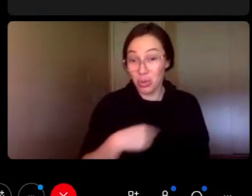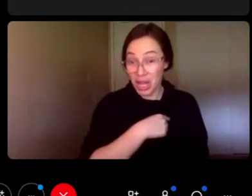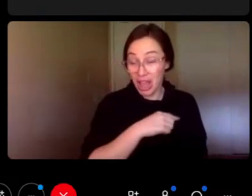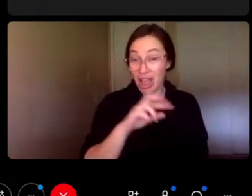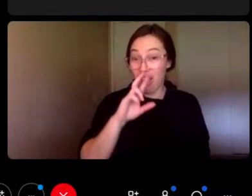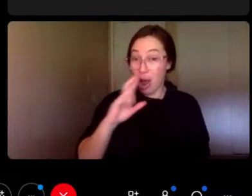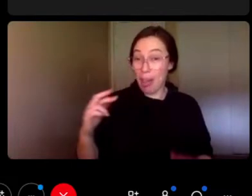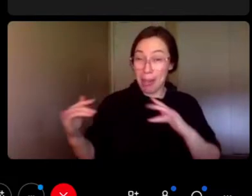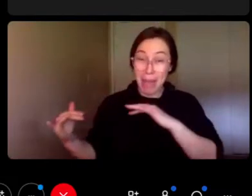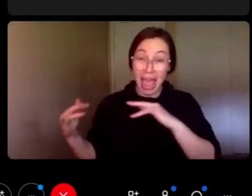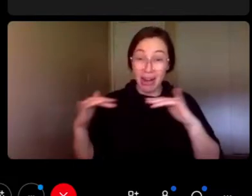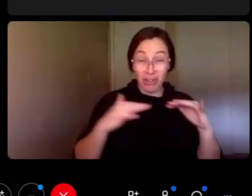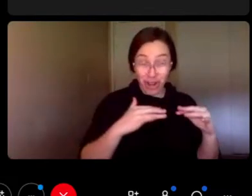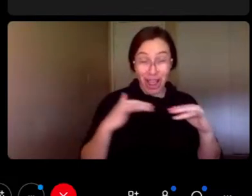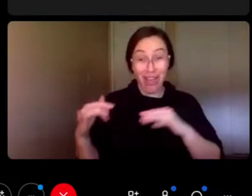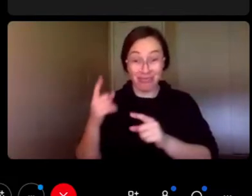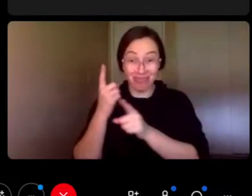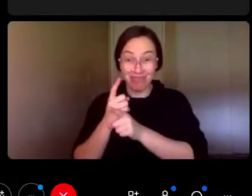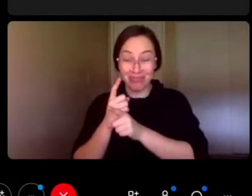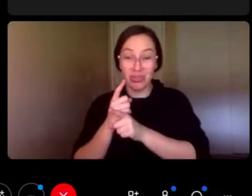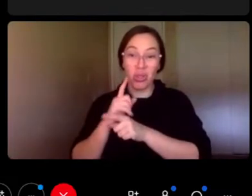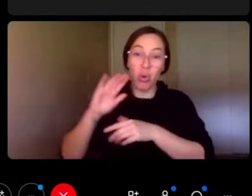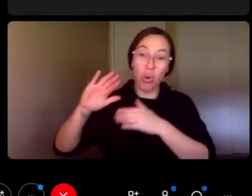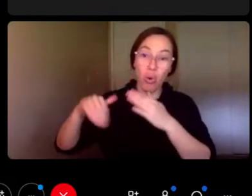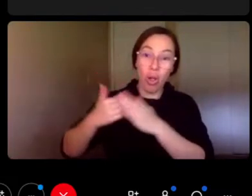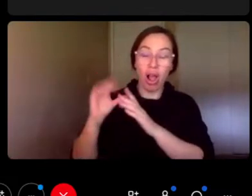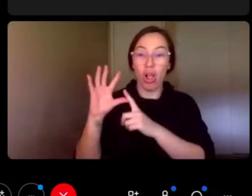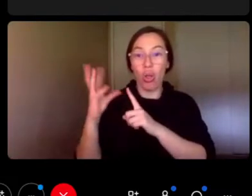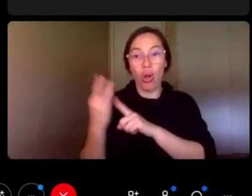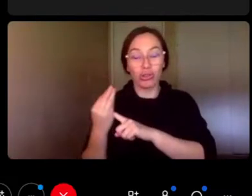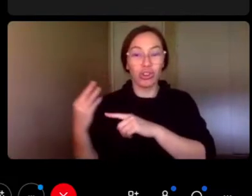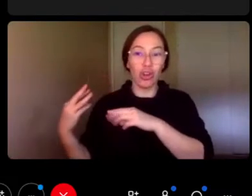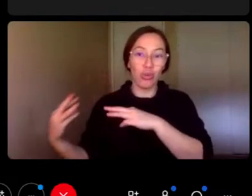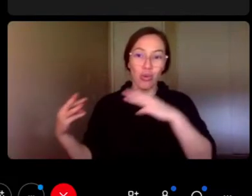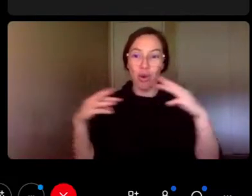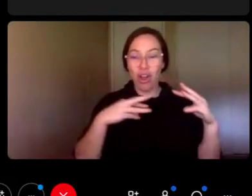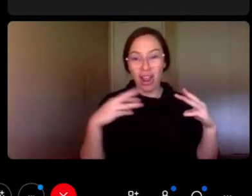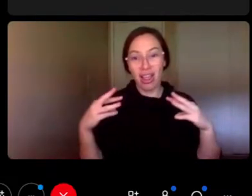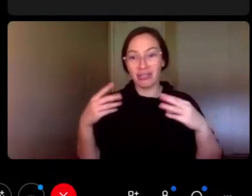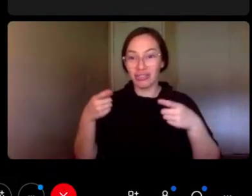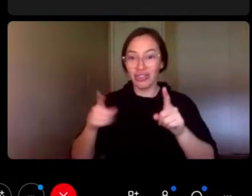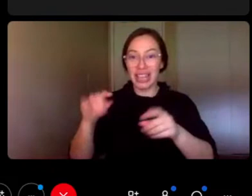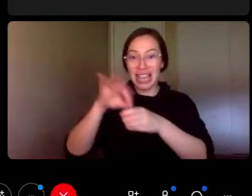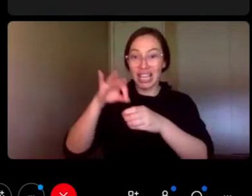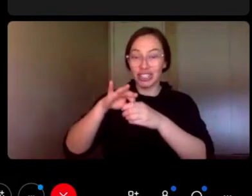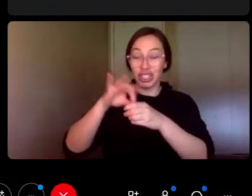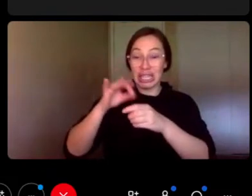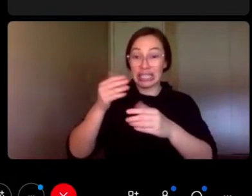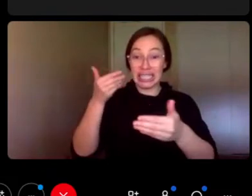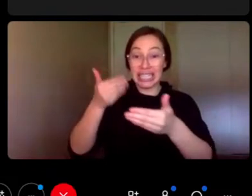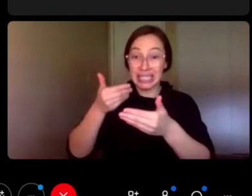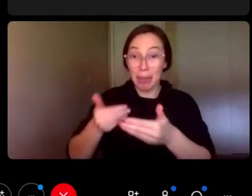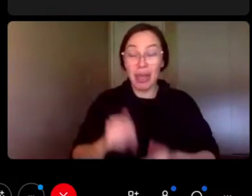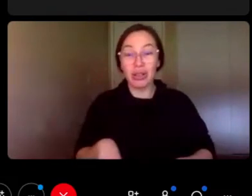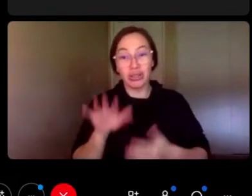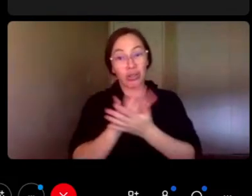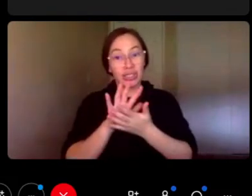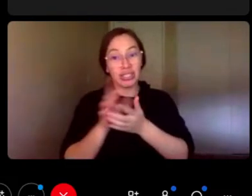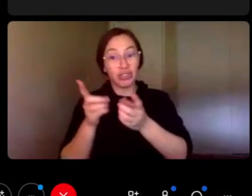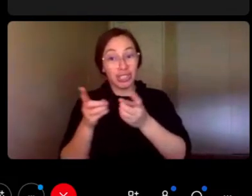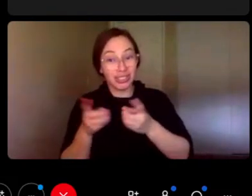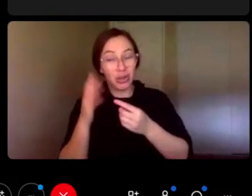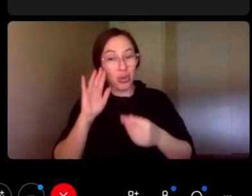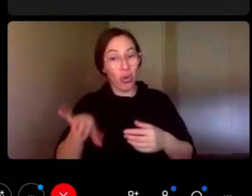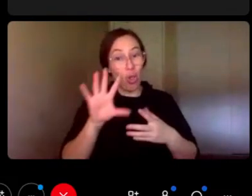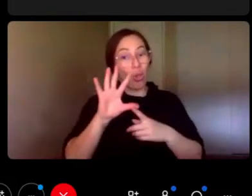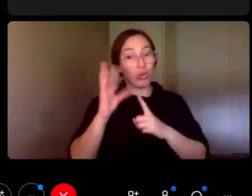right now, aren't we? The whole culture wars as the election years heats up, school districts, you know, culture wars